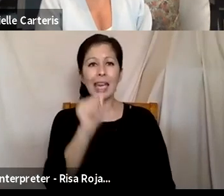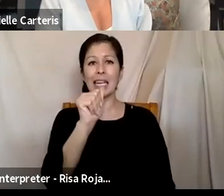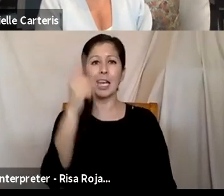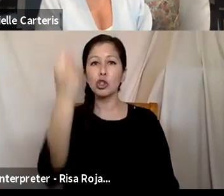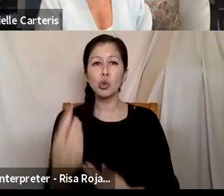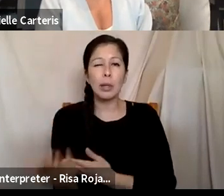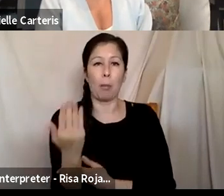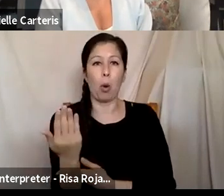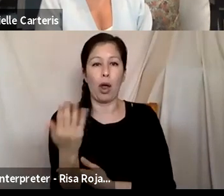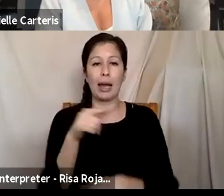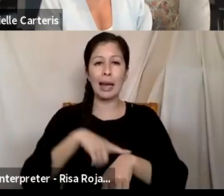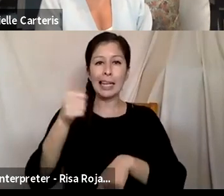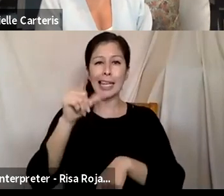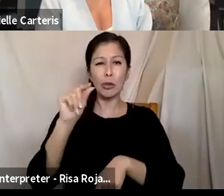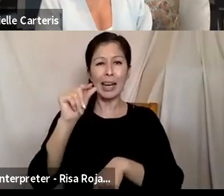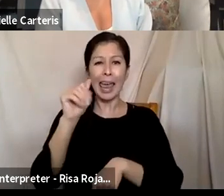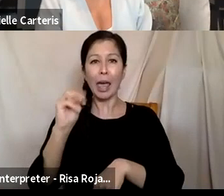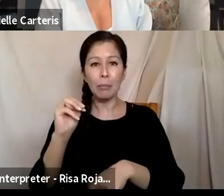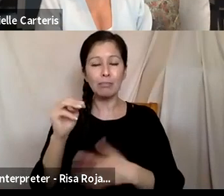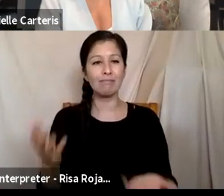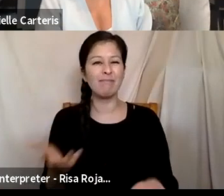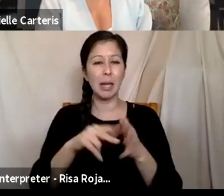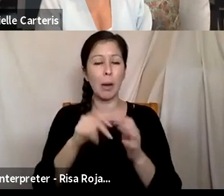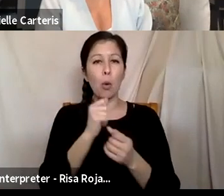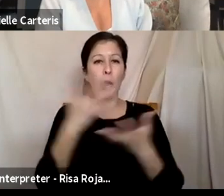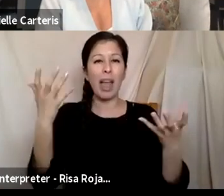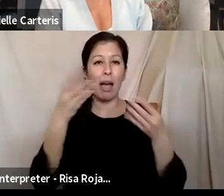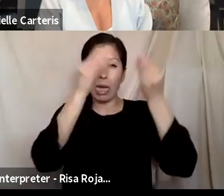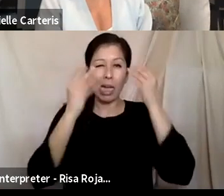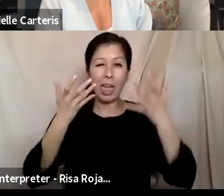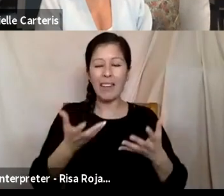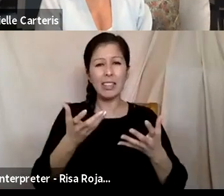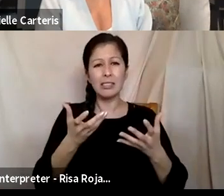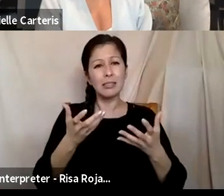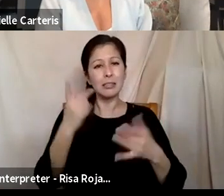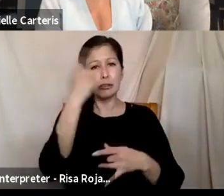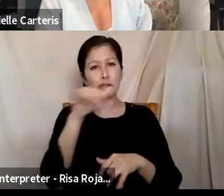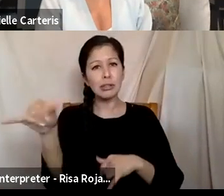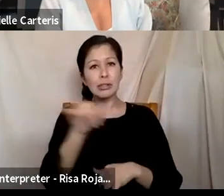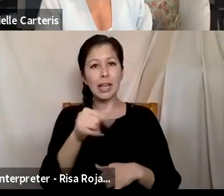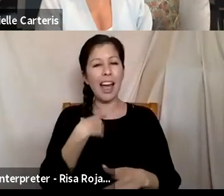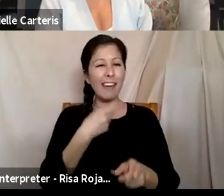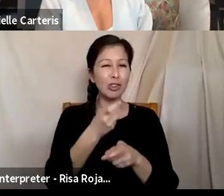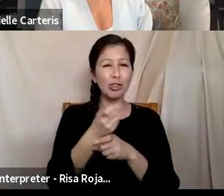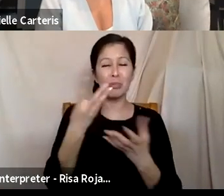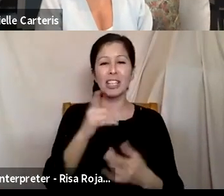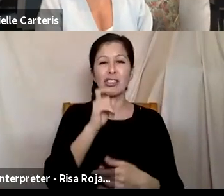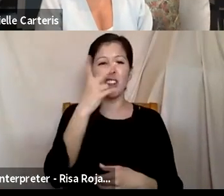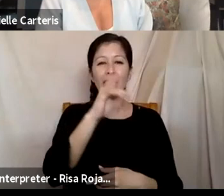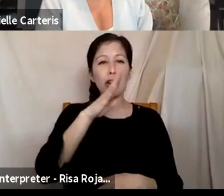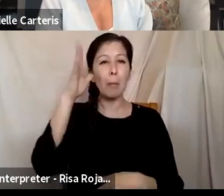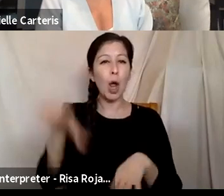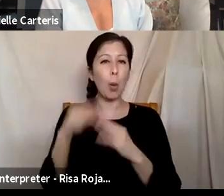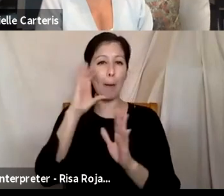Tuesday morning at 10:20 a.m. meaning without a lot of fuss. And I've made this joke. I said it shouldn't look like your parents'